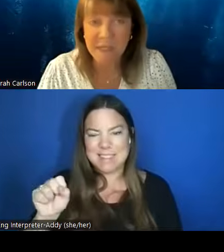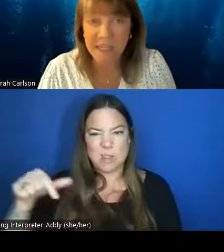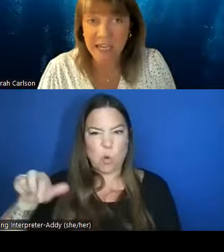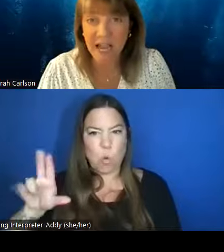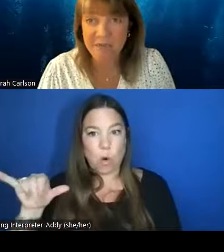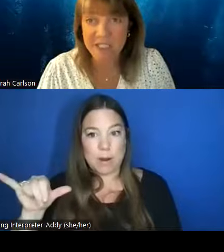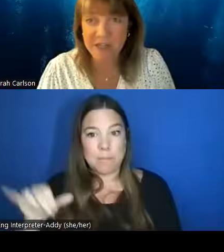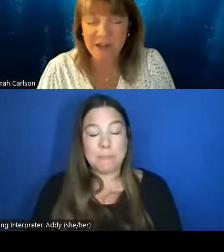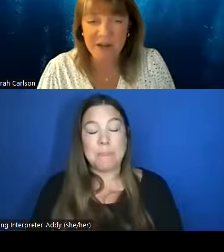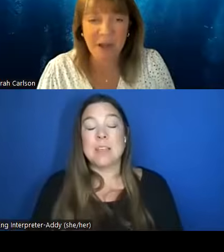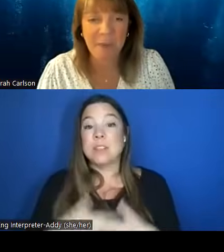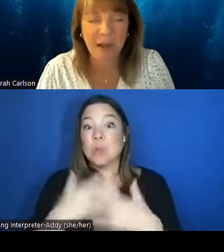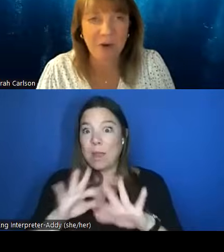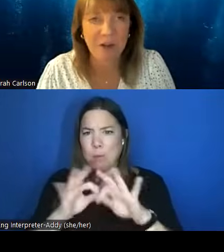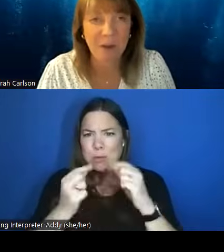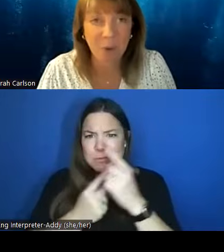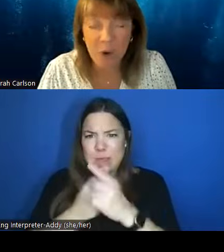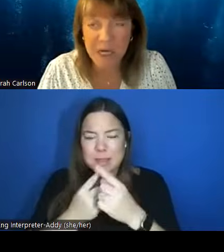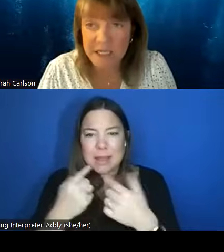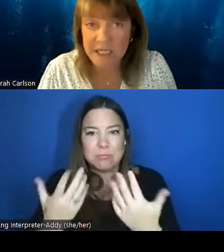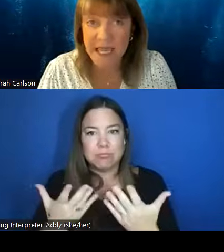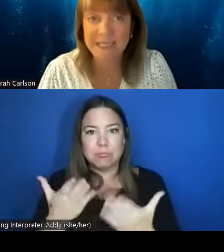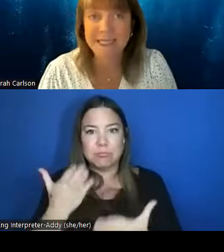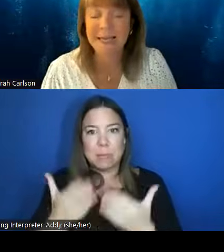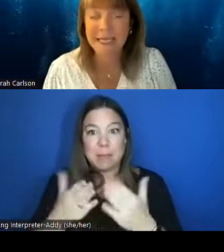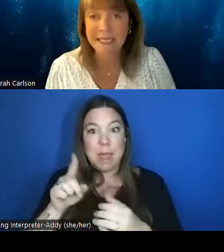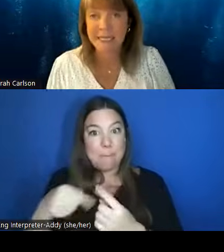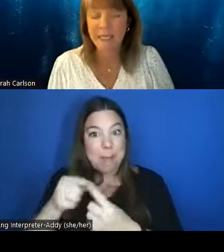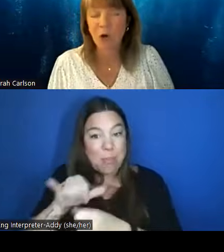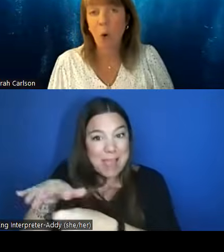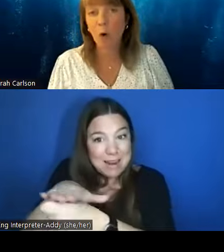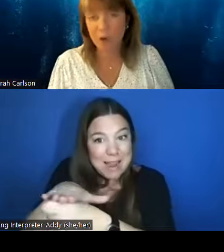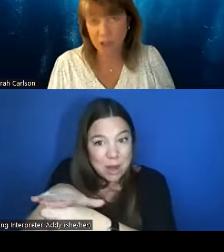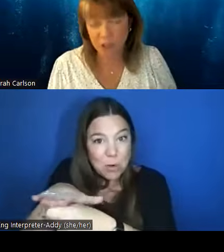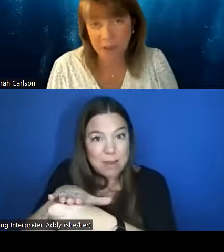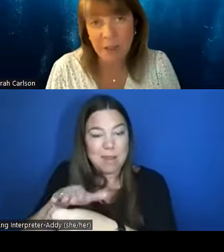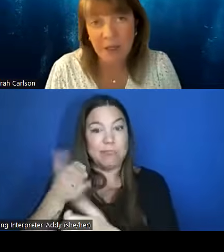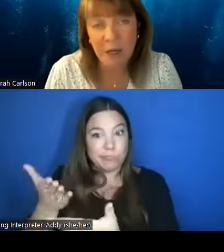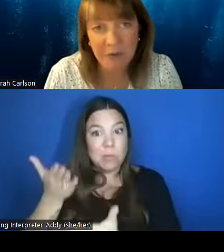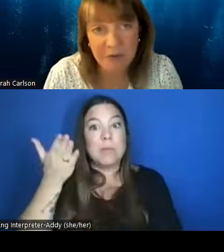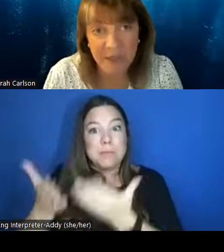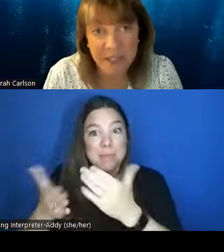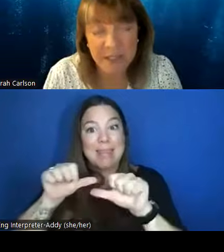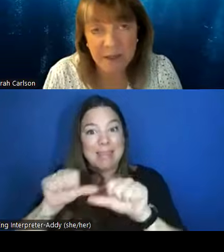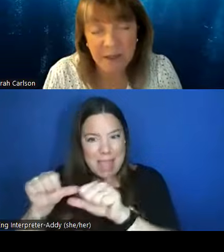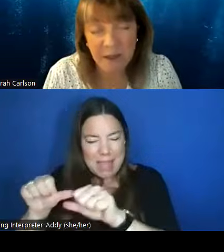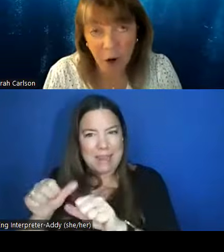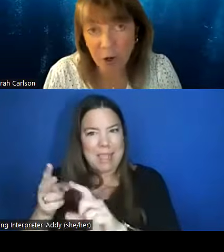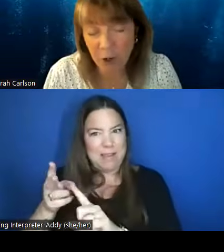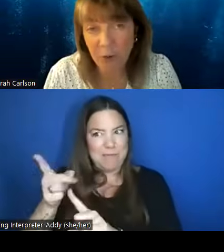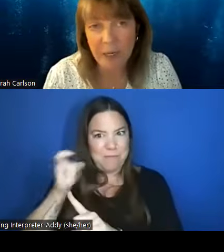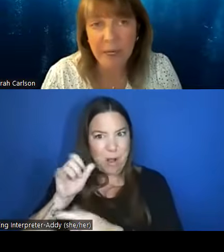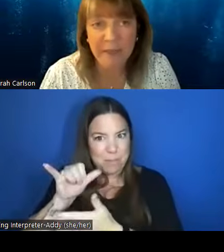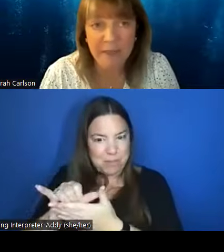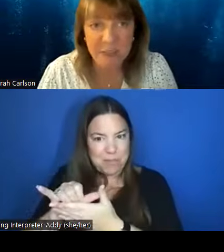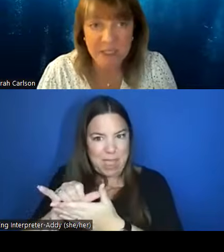we need to be thinking, obviously, about Proconnesus as the likely origin of this